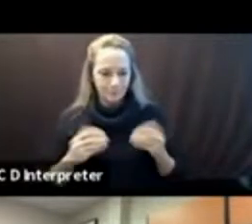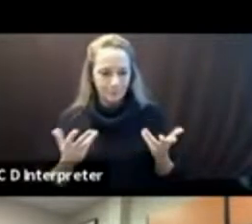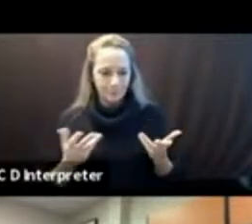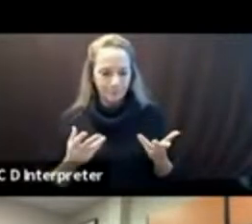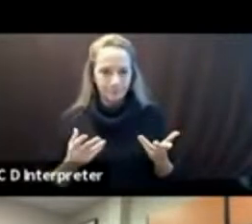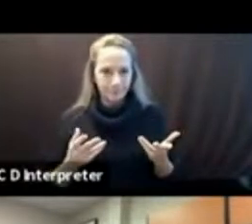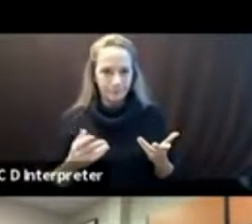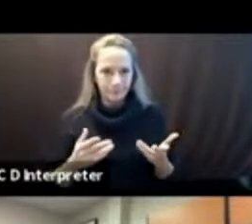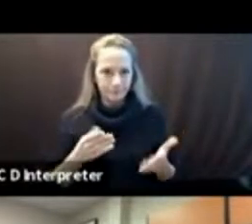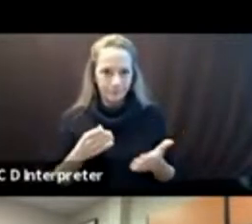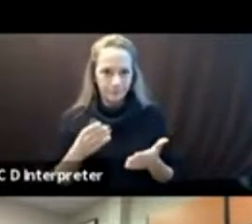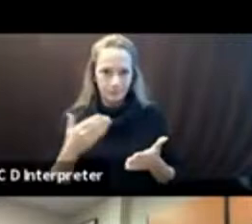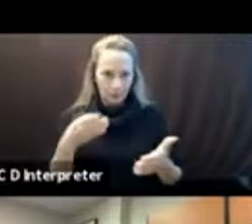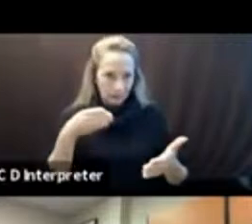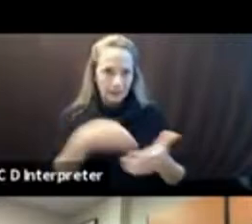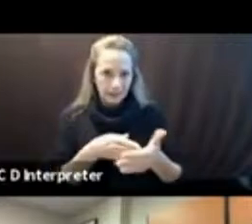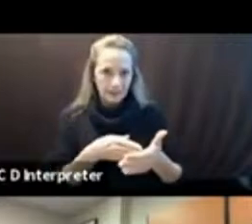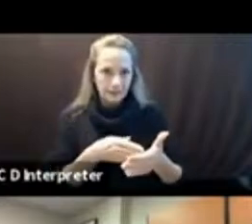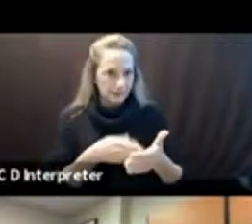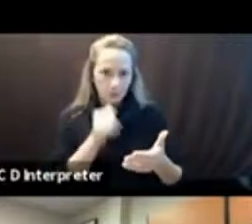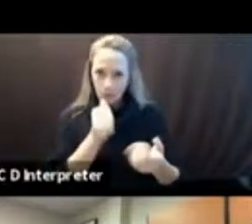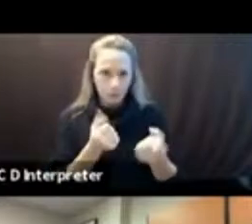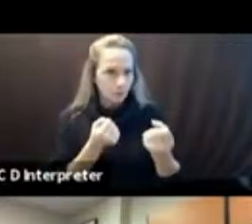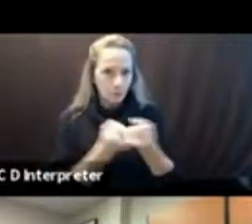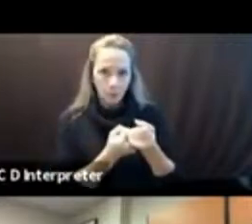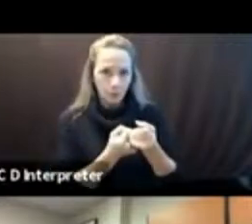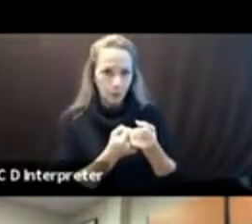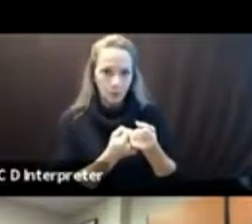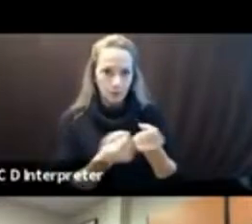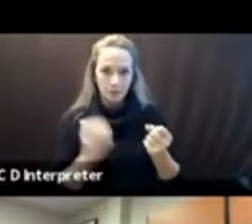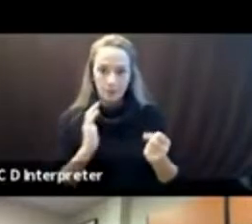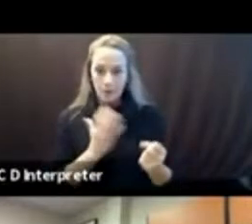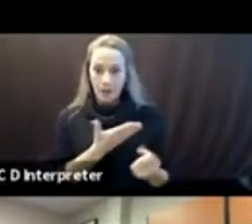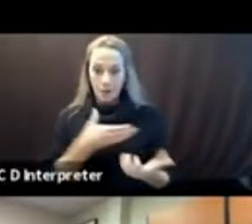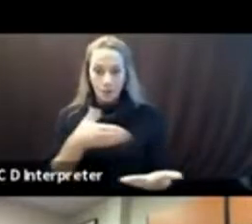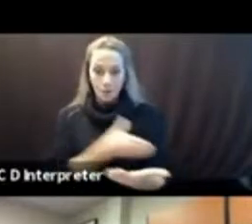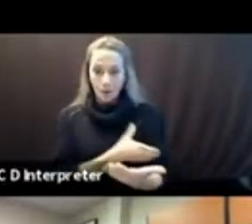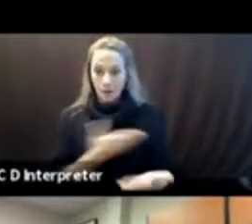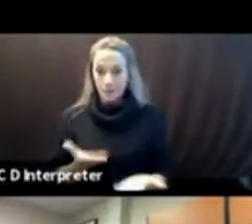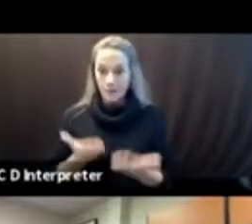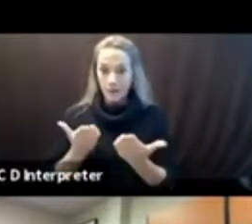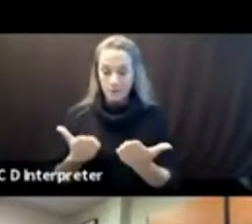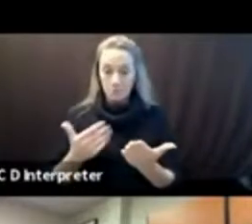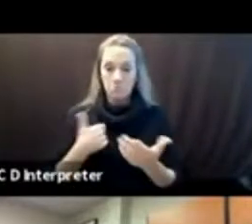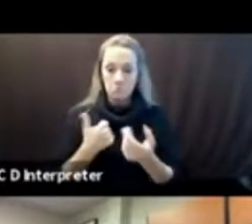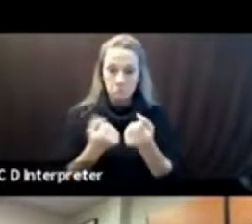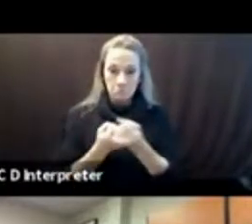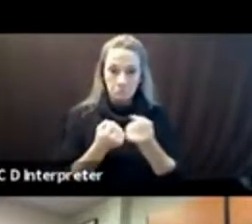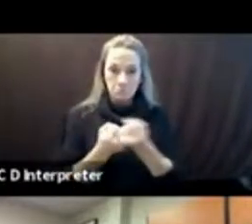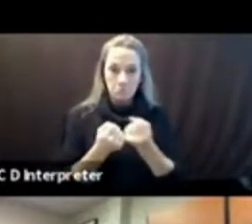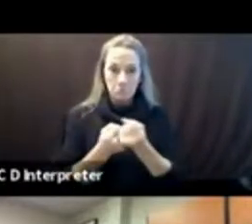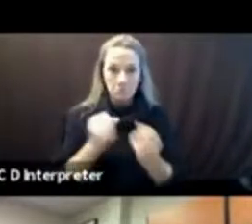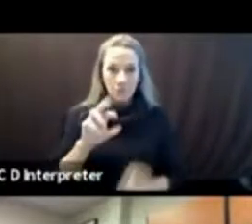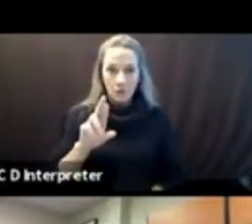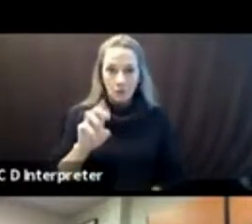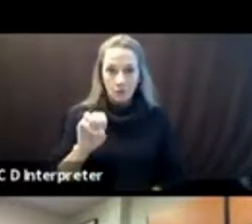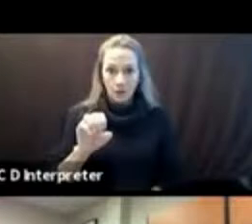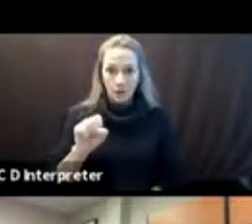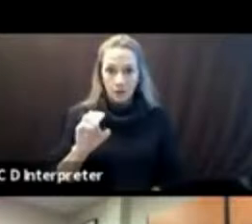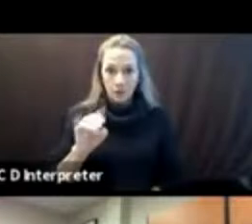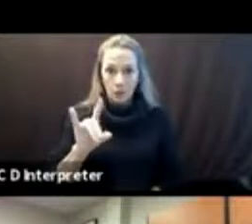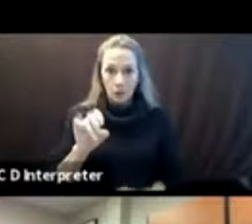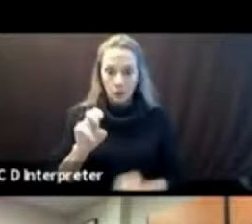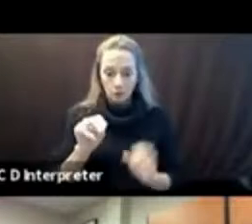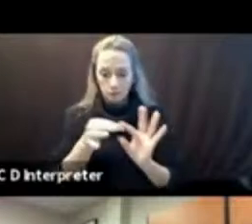And within our power as a recommendation, I would be strongly in favor of a resolution stating that this